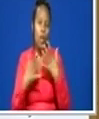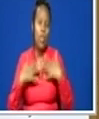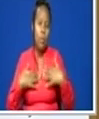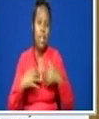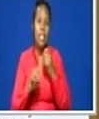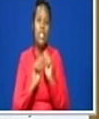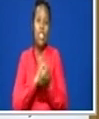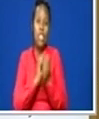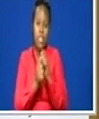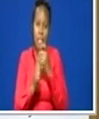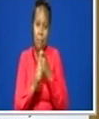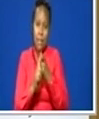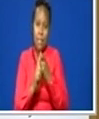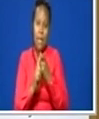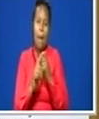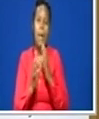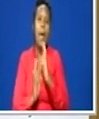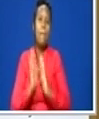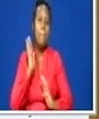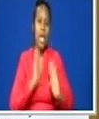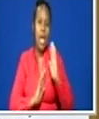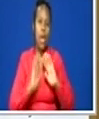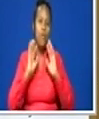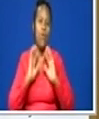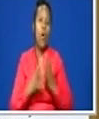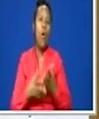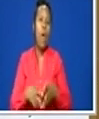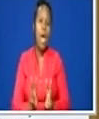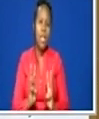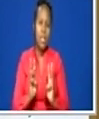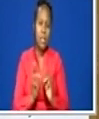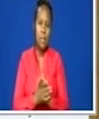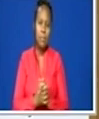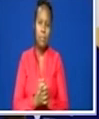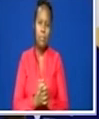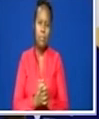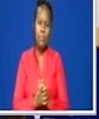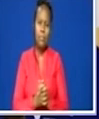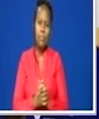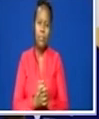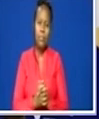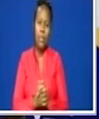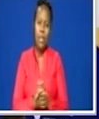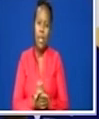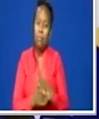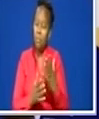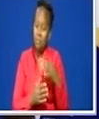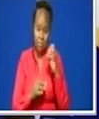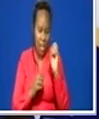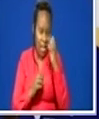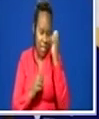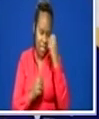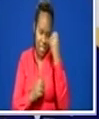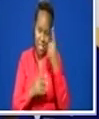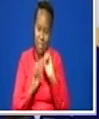the temperature changes by behavioral means. I guess you see the look on my face. You mean hypothesis? All